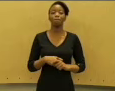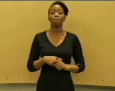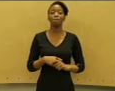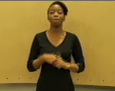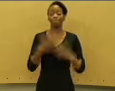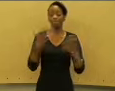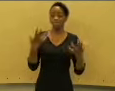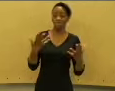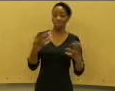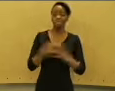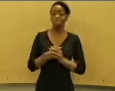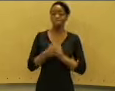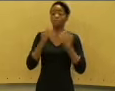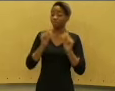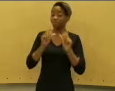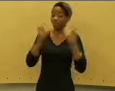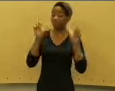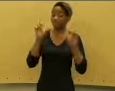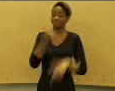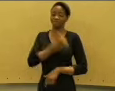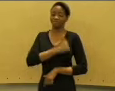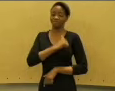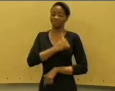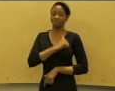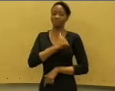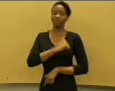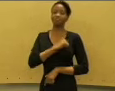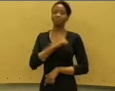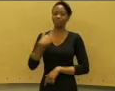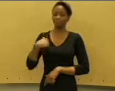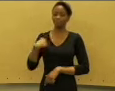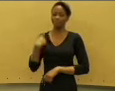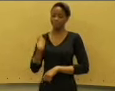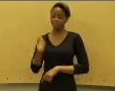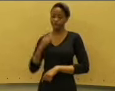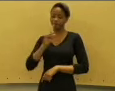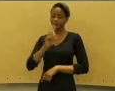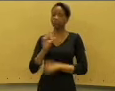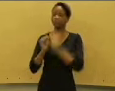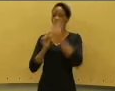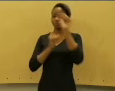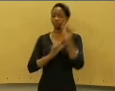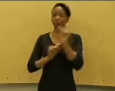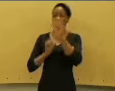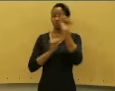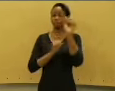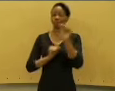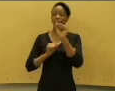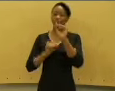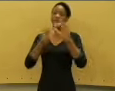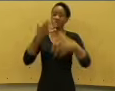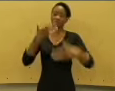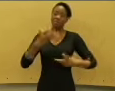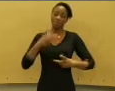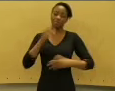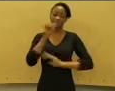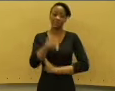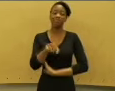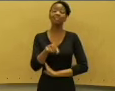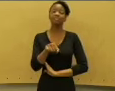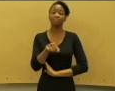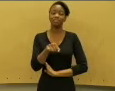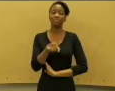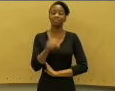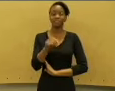I recognize the privilege of being able to speak in spaces like this and be welcomed, but I do know that when I